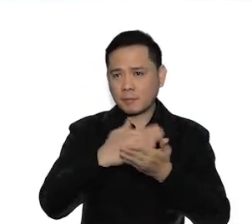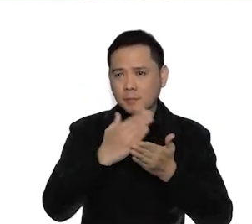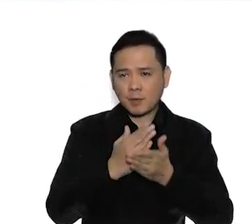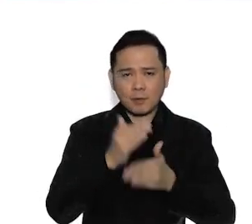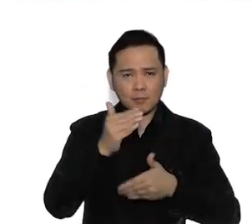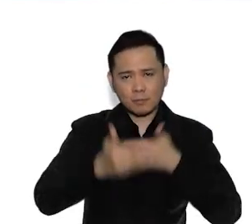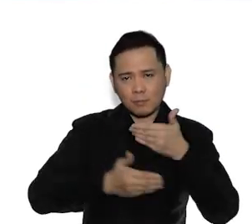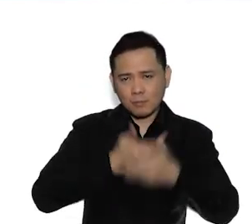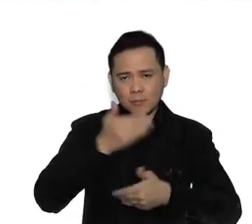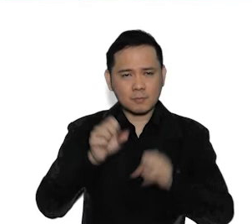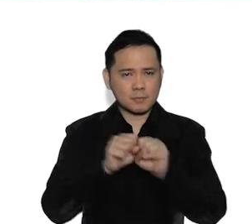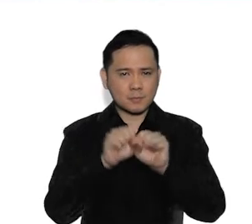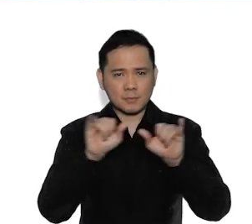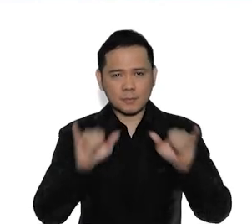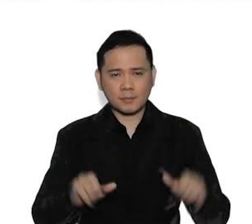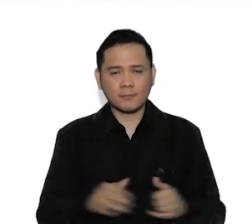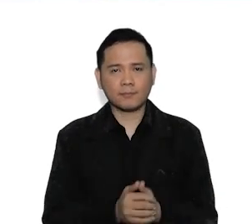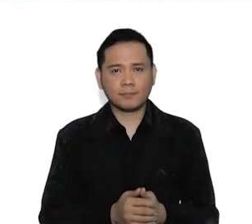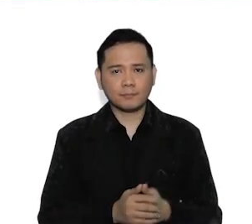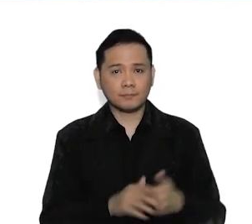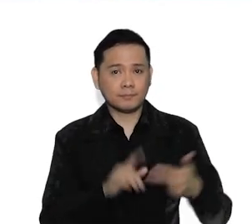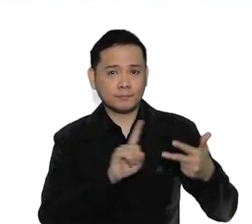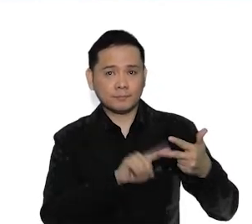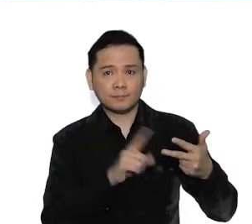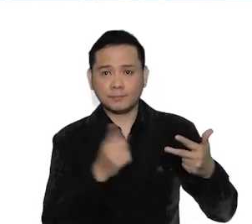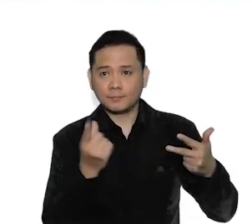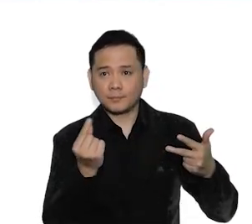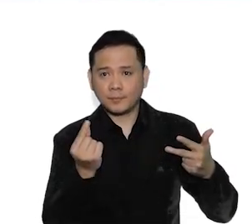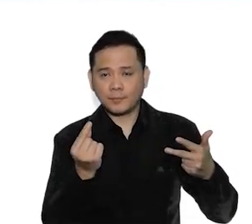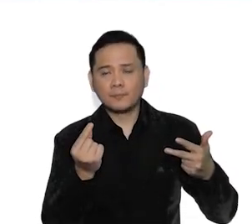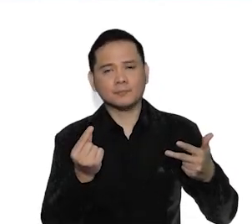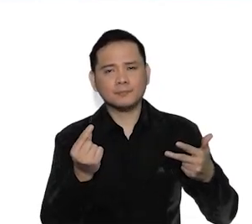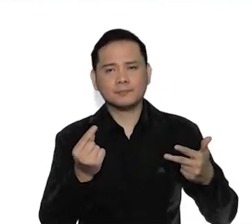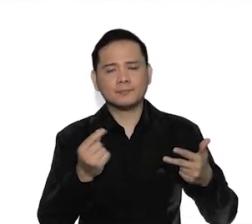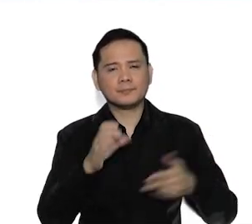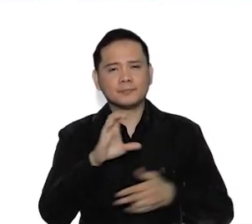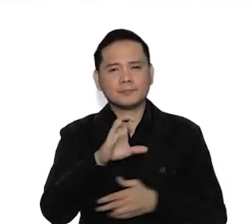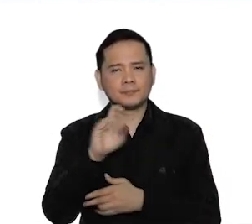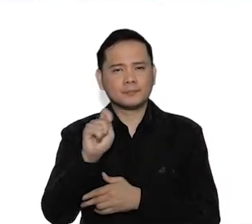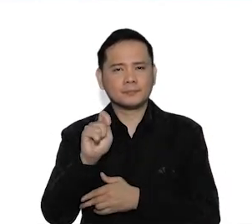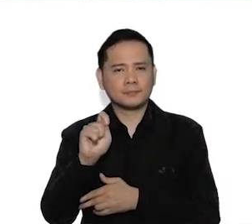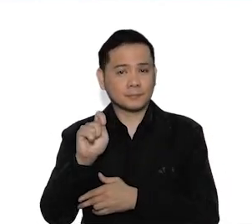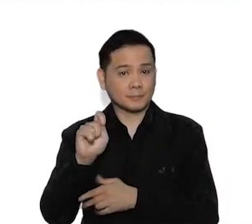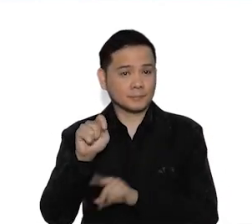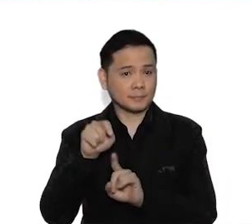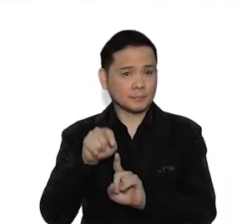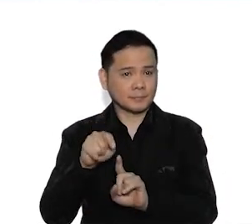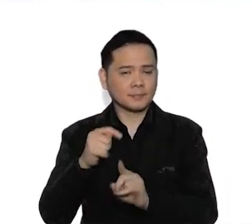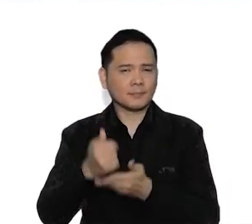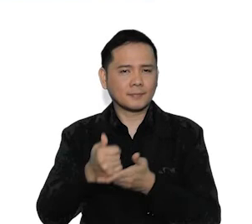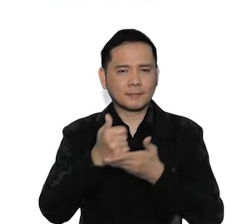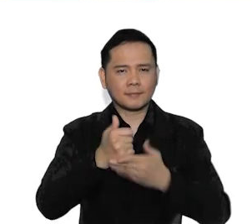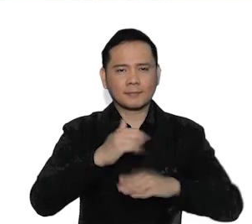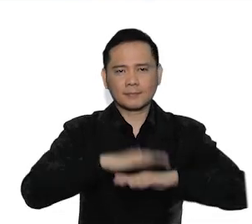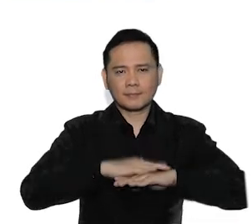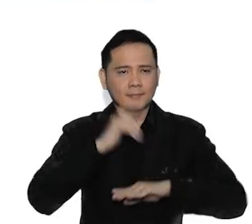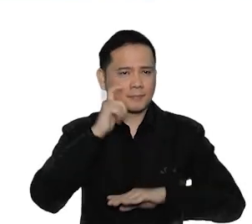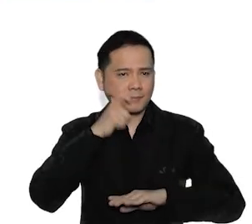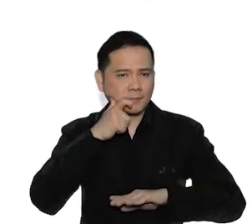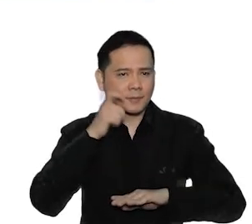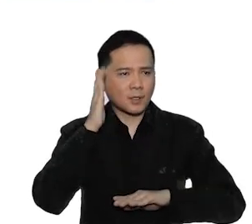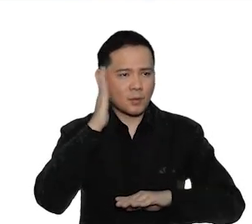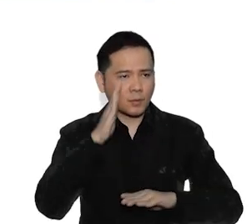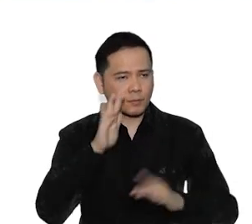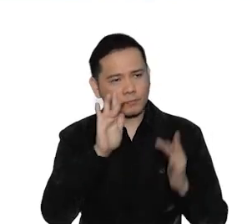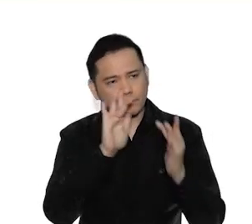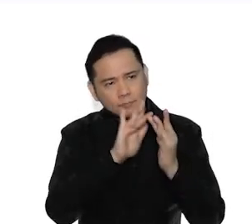stage, the CCET Help Desk will reach out to agencies to review and confirm the figures they have collected.